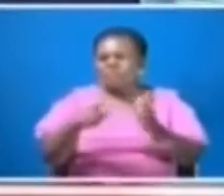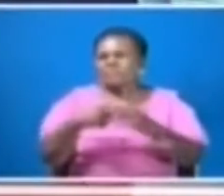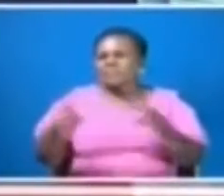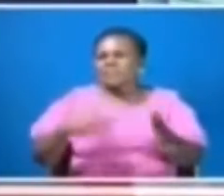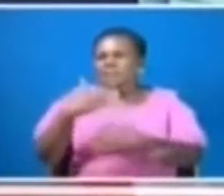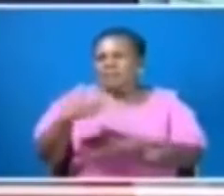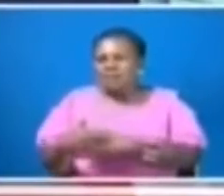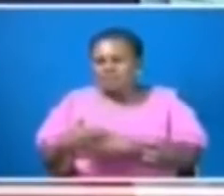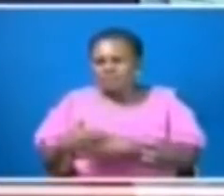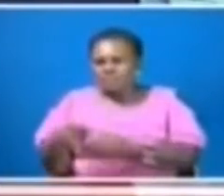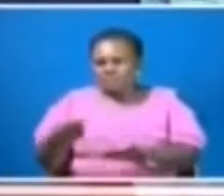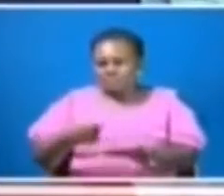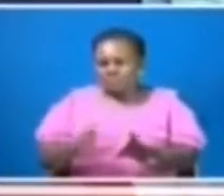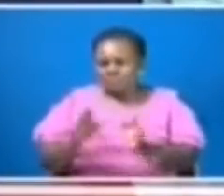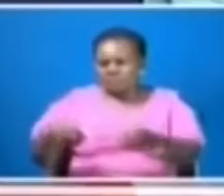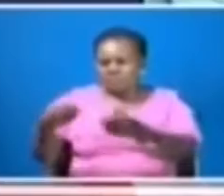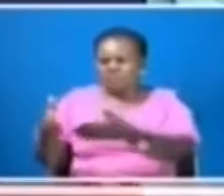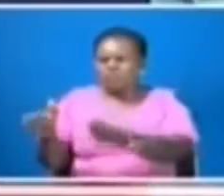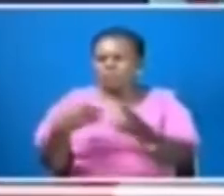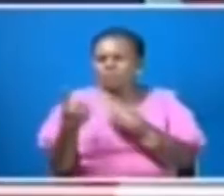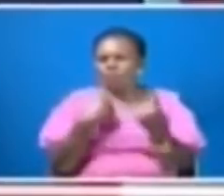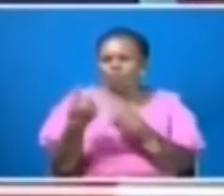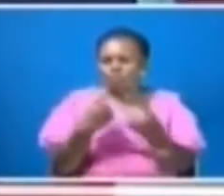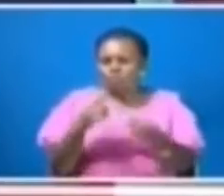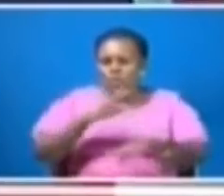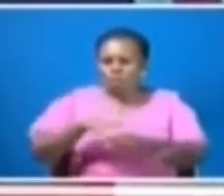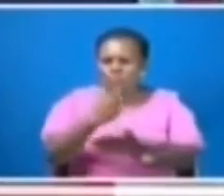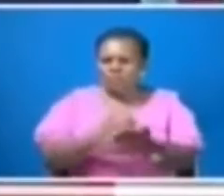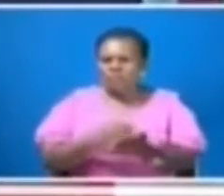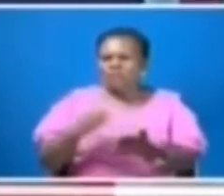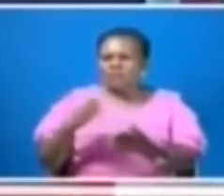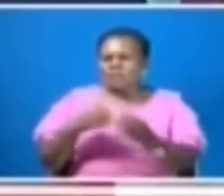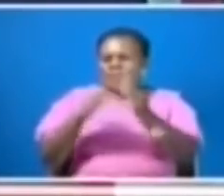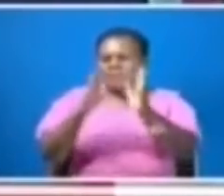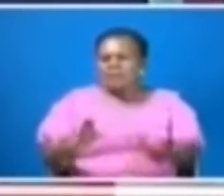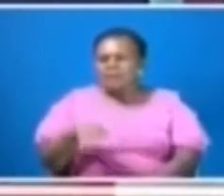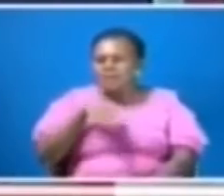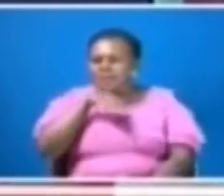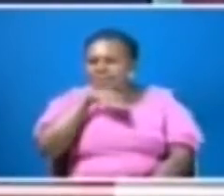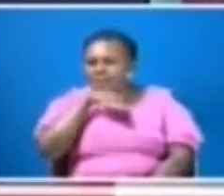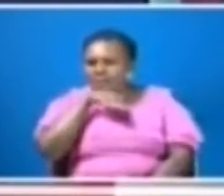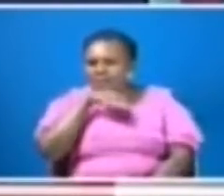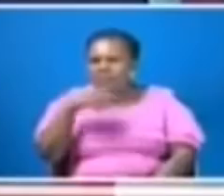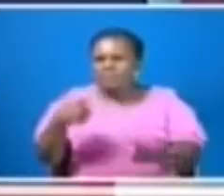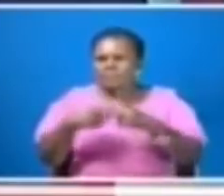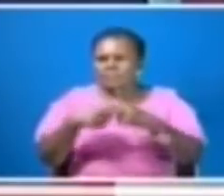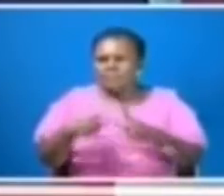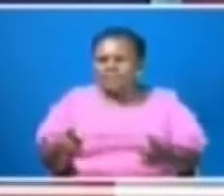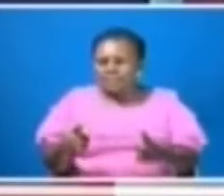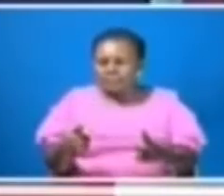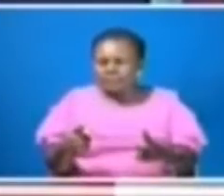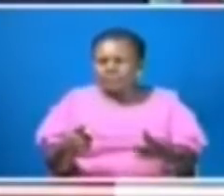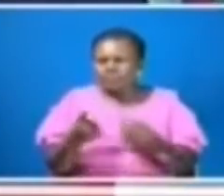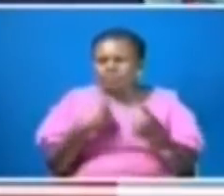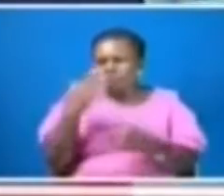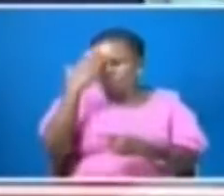after Sifuna, who had been given an opportunity to speak on behalf of ODM party leader Raila Odinga, began telling the mourners about